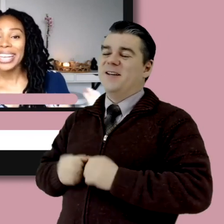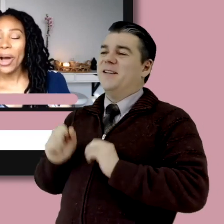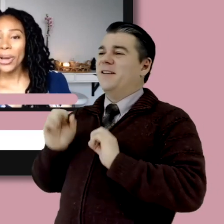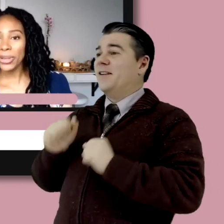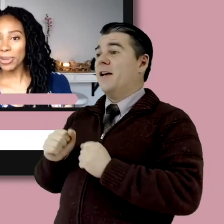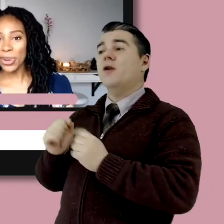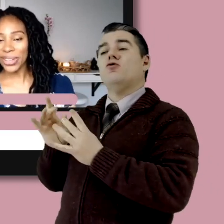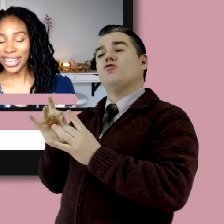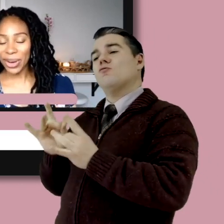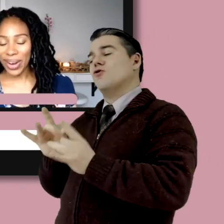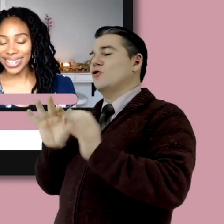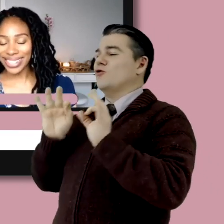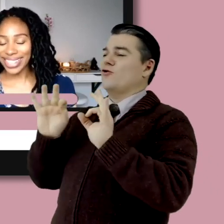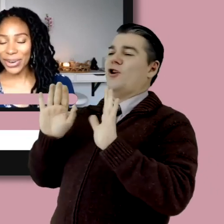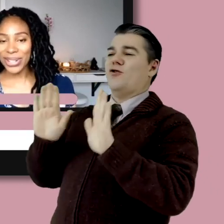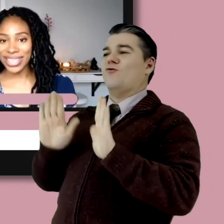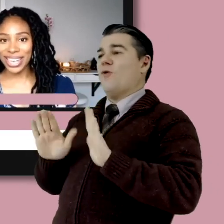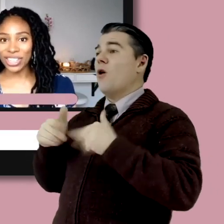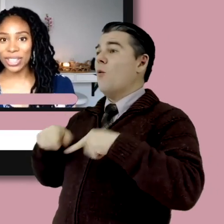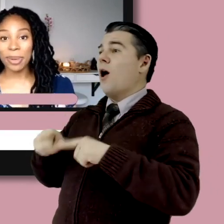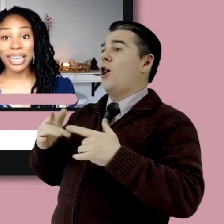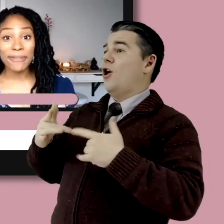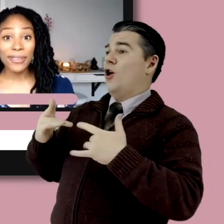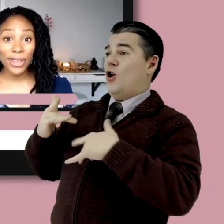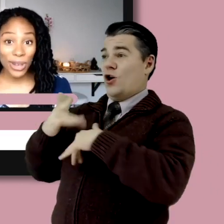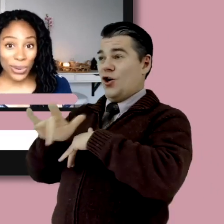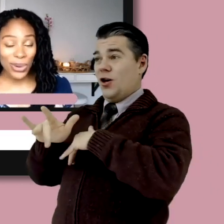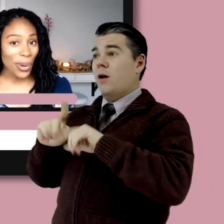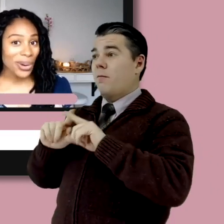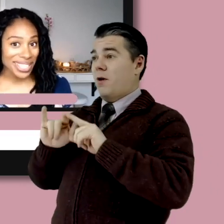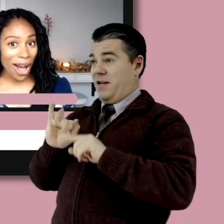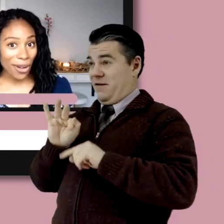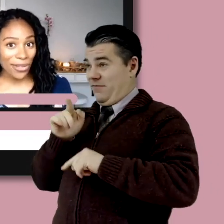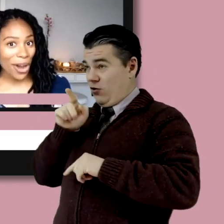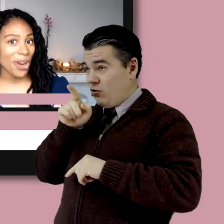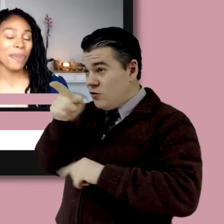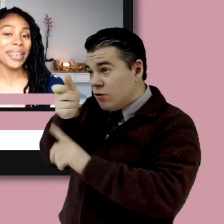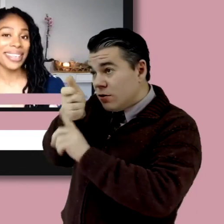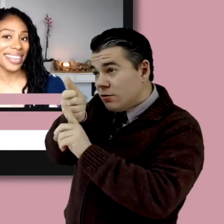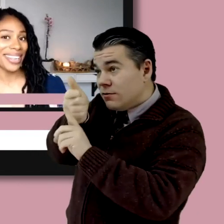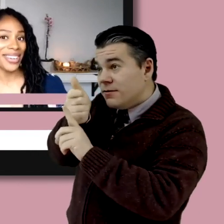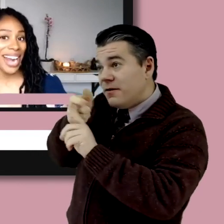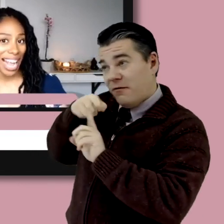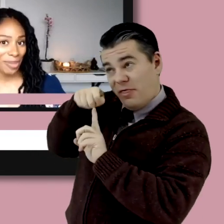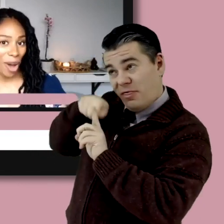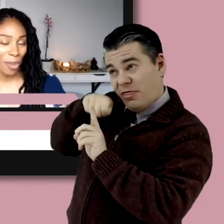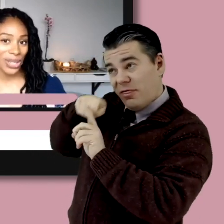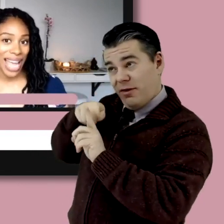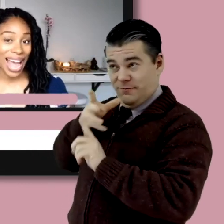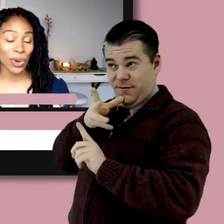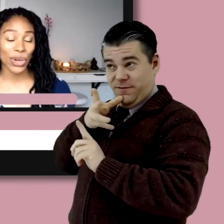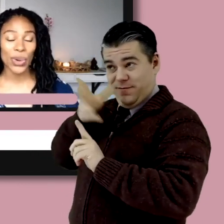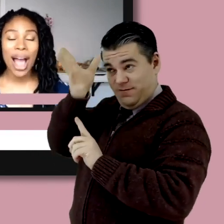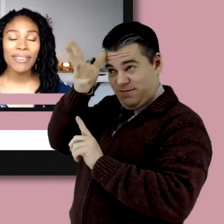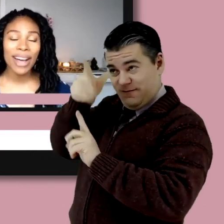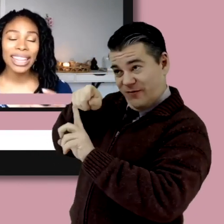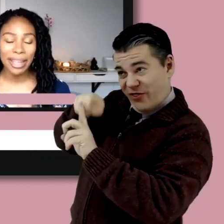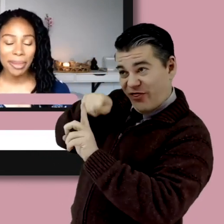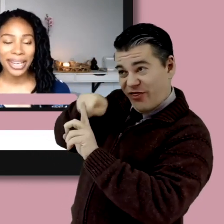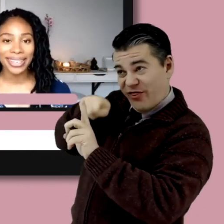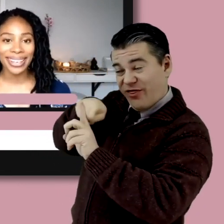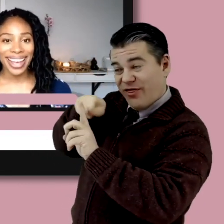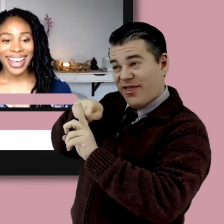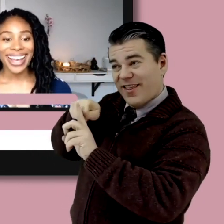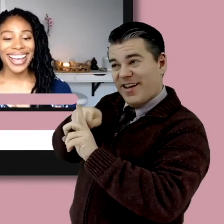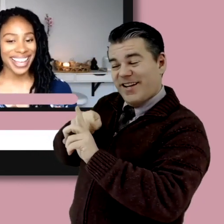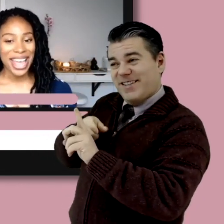it can all go smoothly and great in the early stages, but if you yourself are a picky eater as mom or dad, or you have a